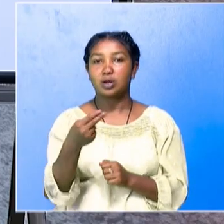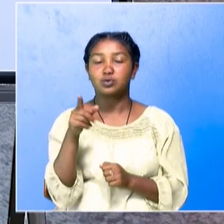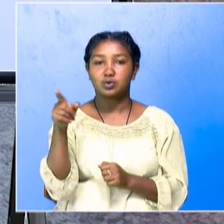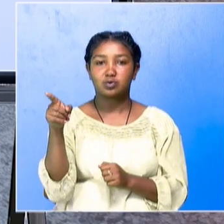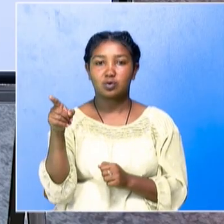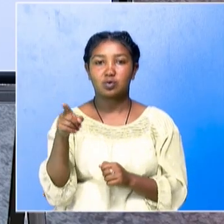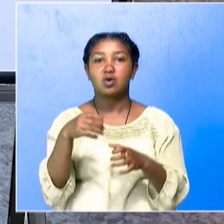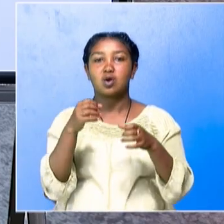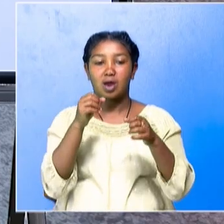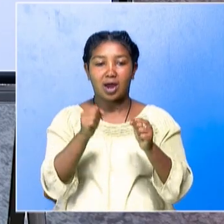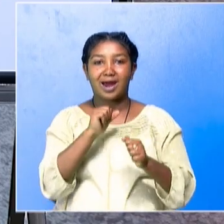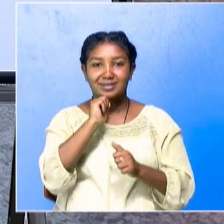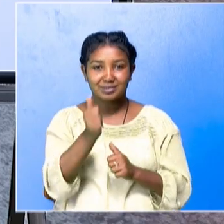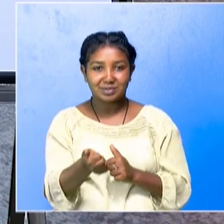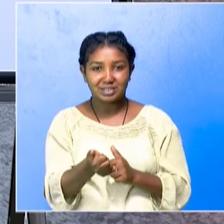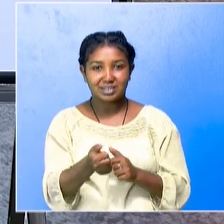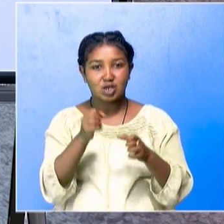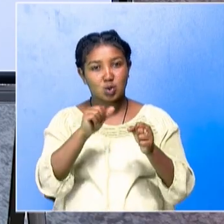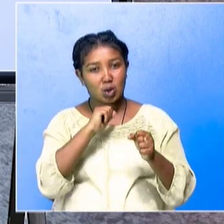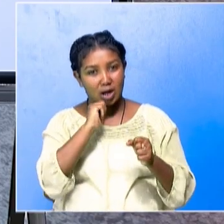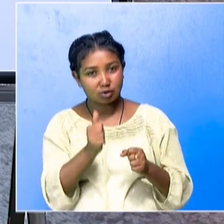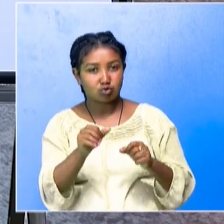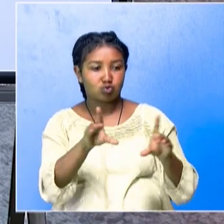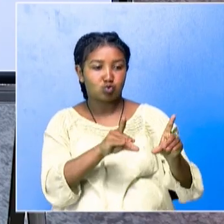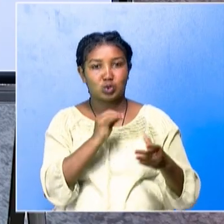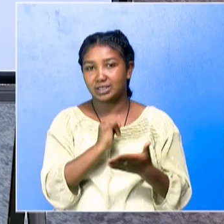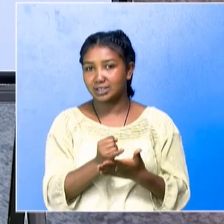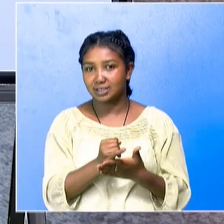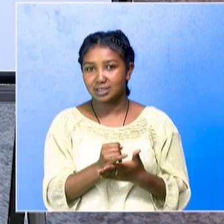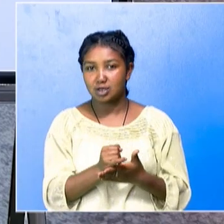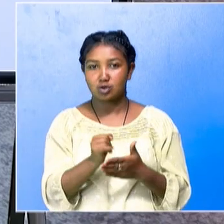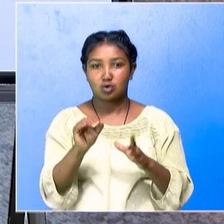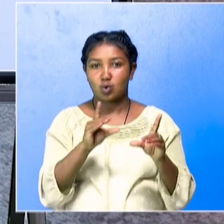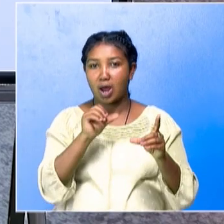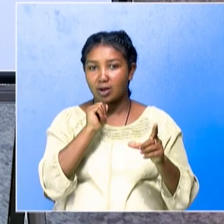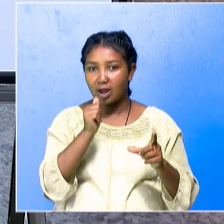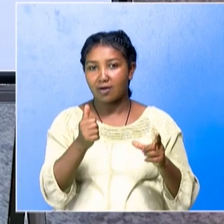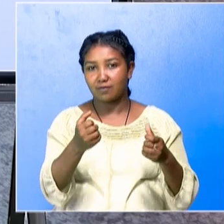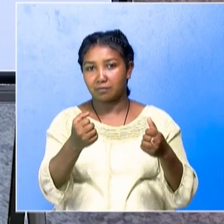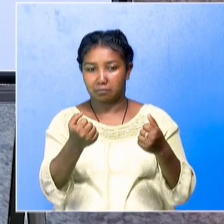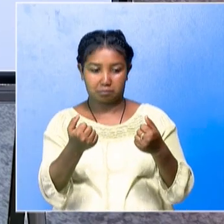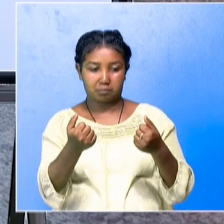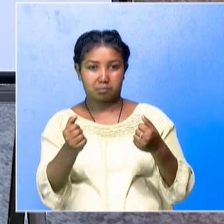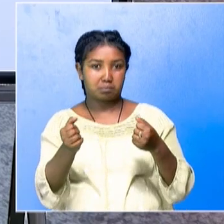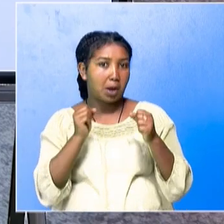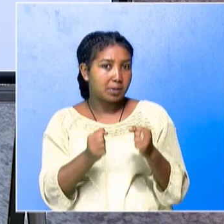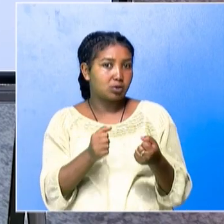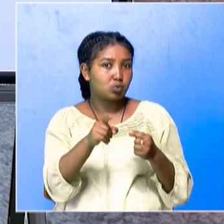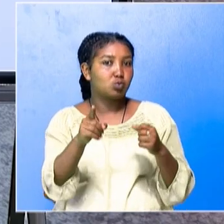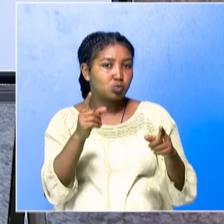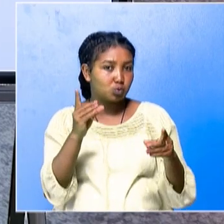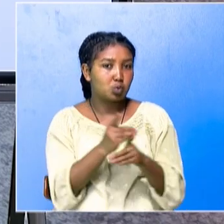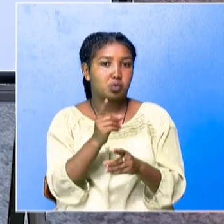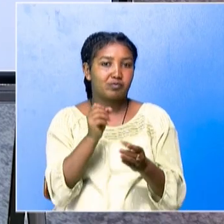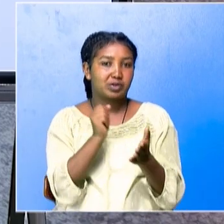also can't, that you can't do it. And you don't have ability maybe to do that action.